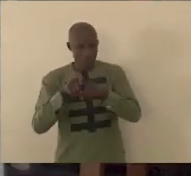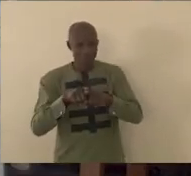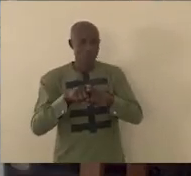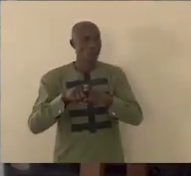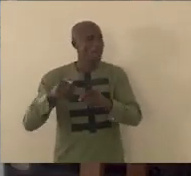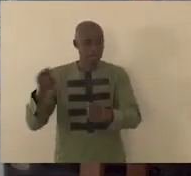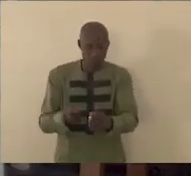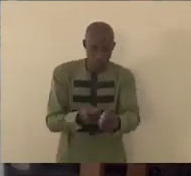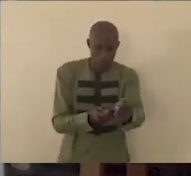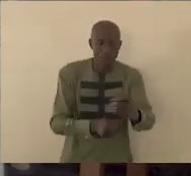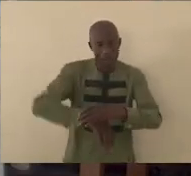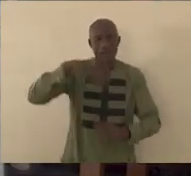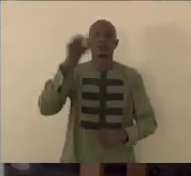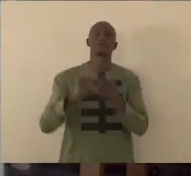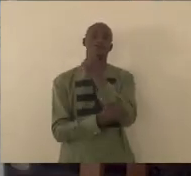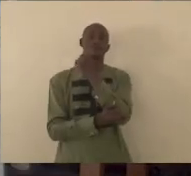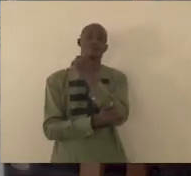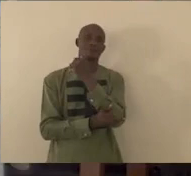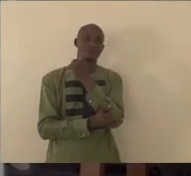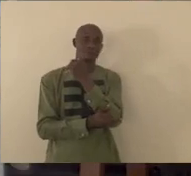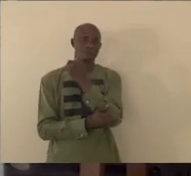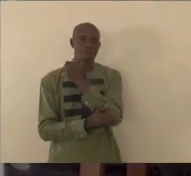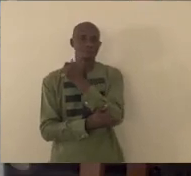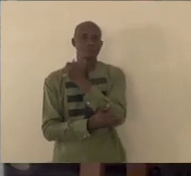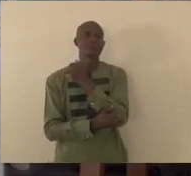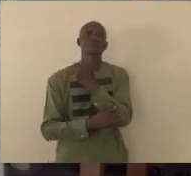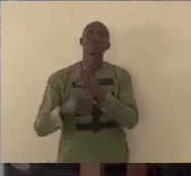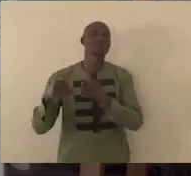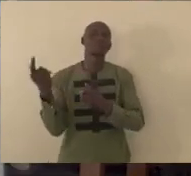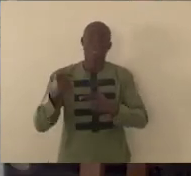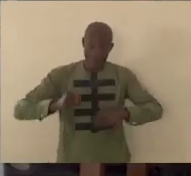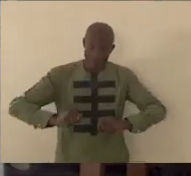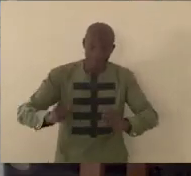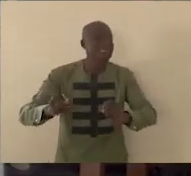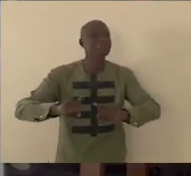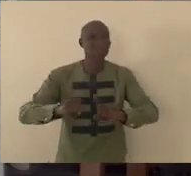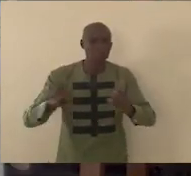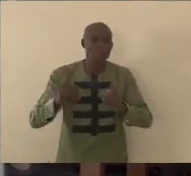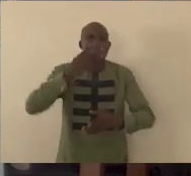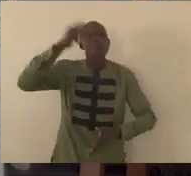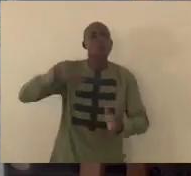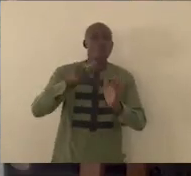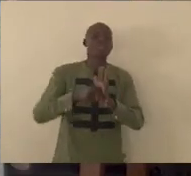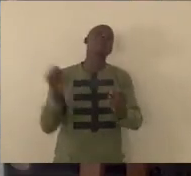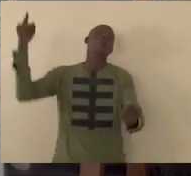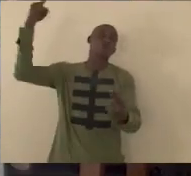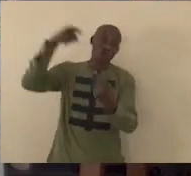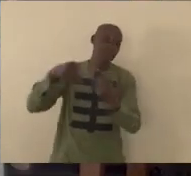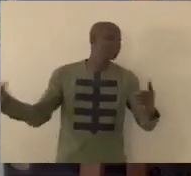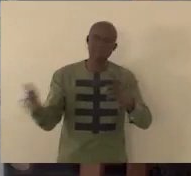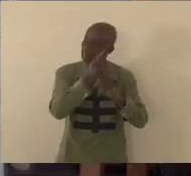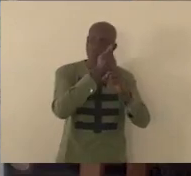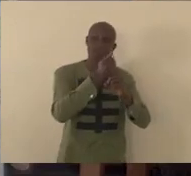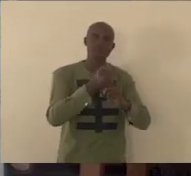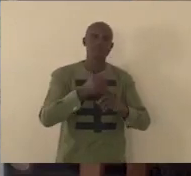as to drive them out of their country, and they tried out every kind of wickedness until vengeance overtook